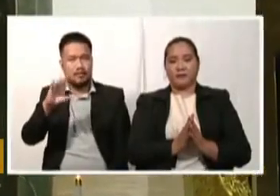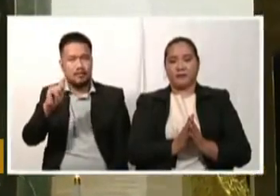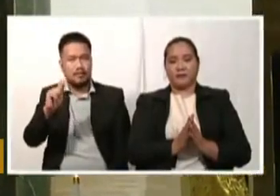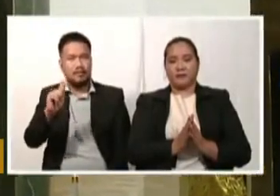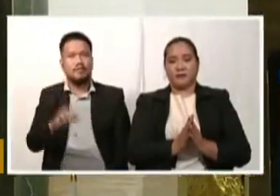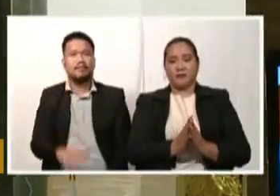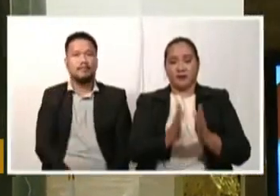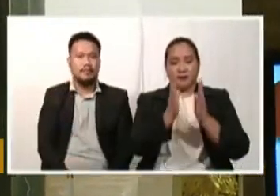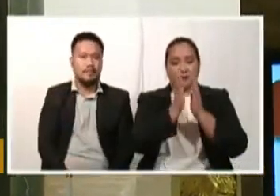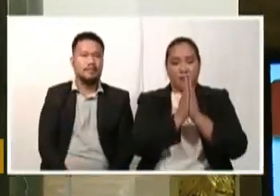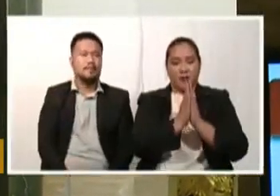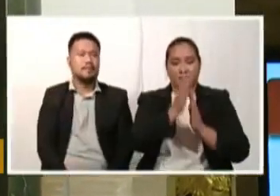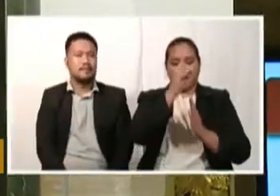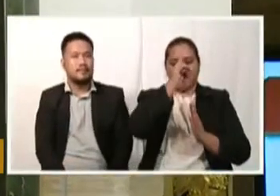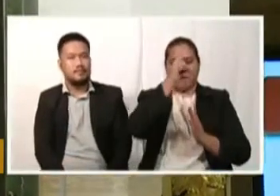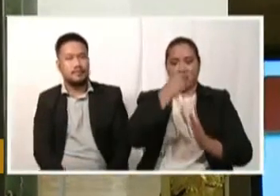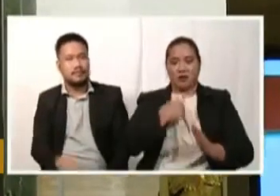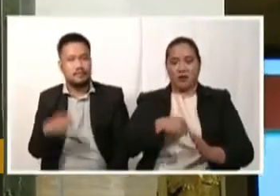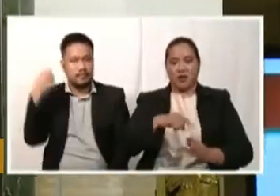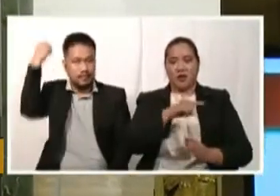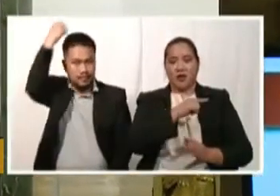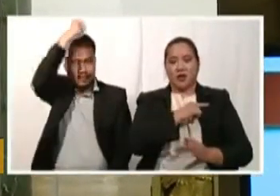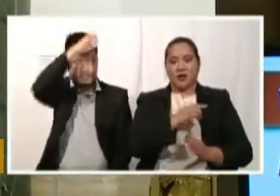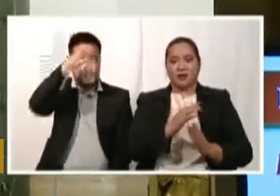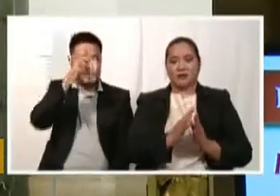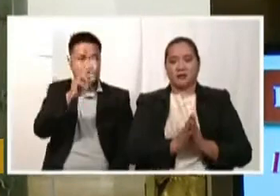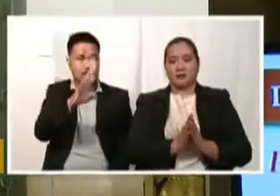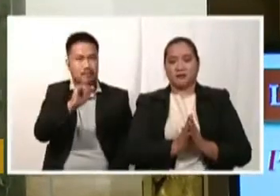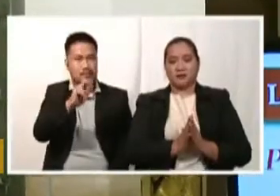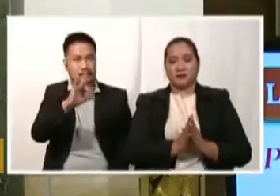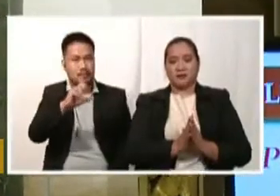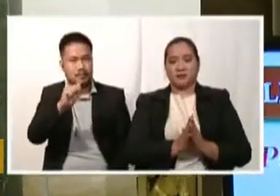Benedict, Saints Francis and